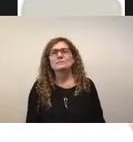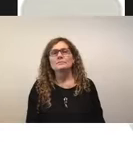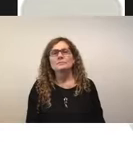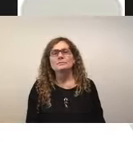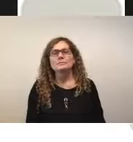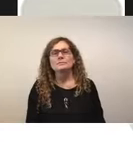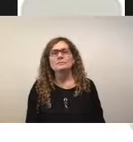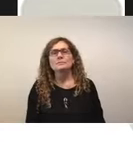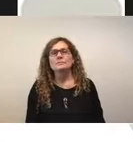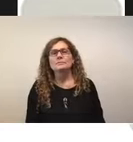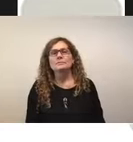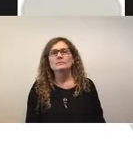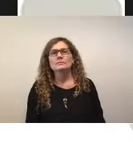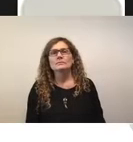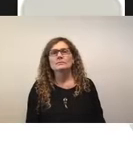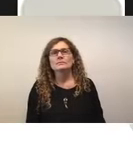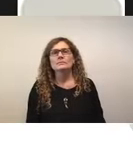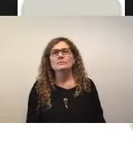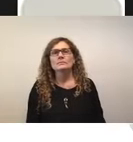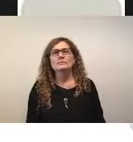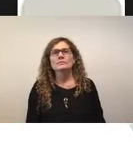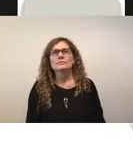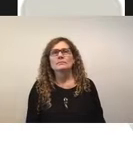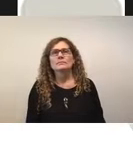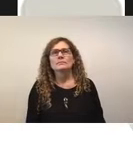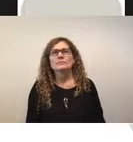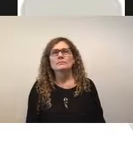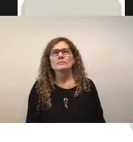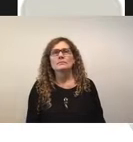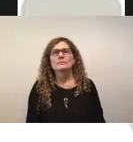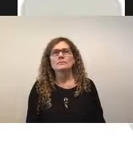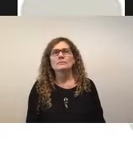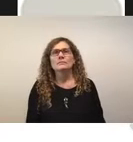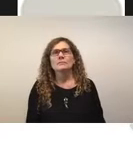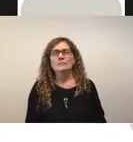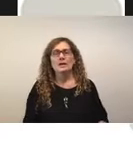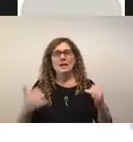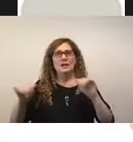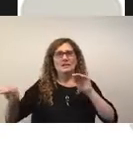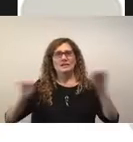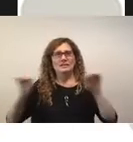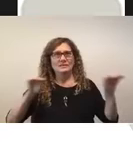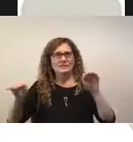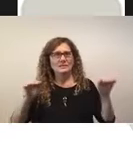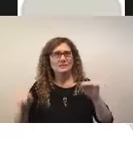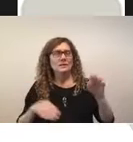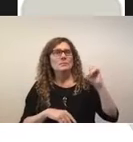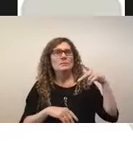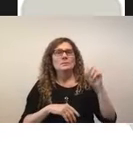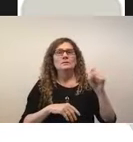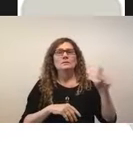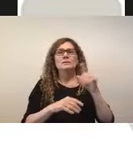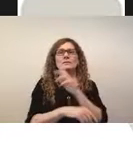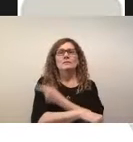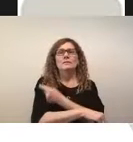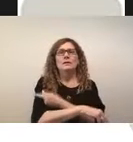want to remind residents that the health department is partnering with Milwaukee Public Schools to provide vaccines through school-based clinics. So far,